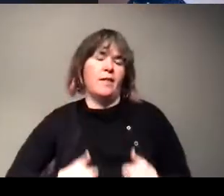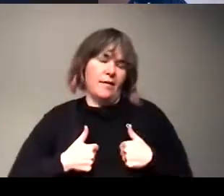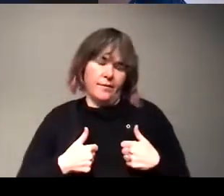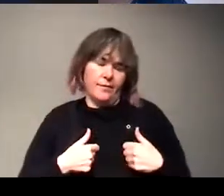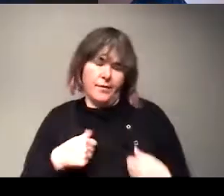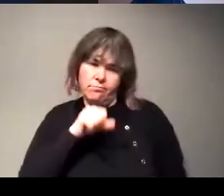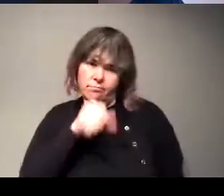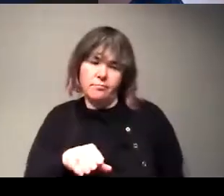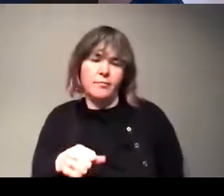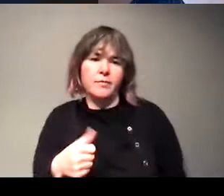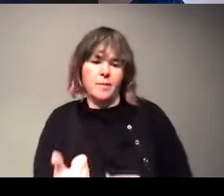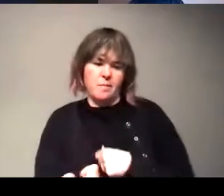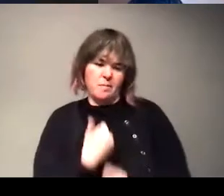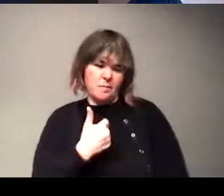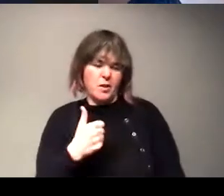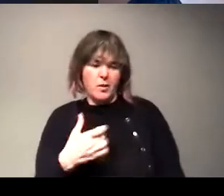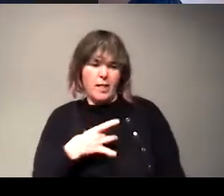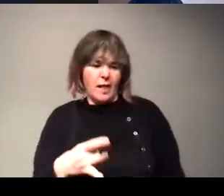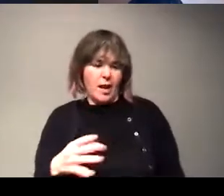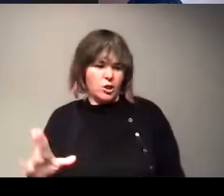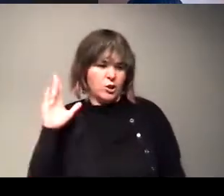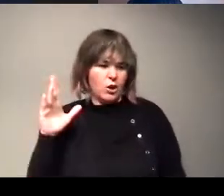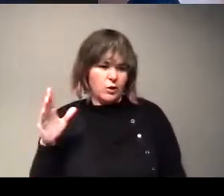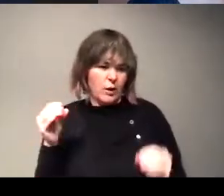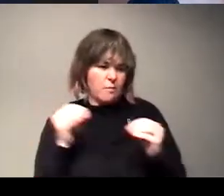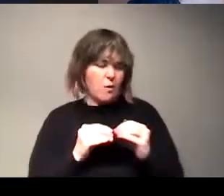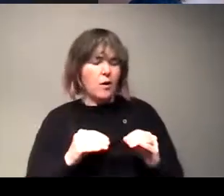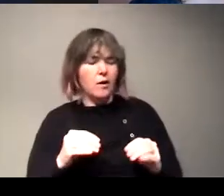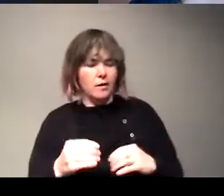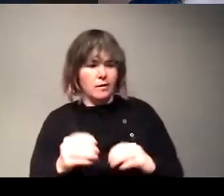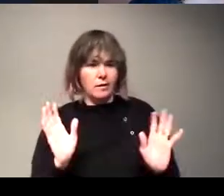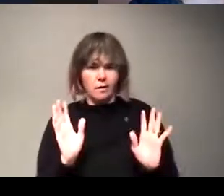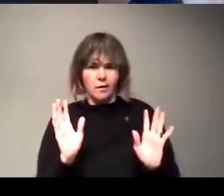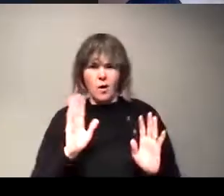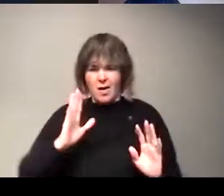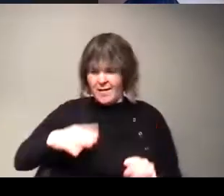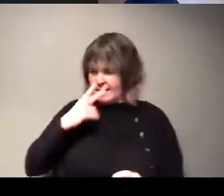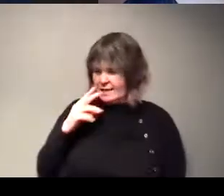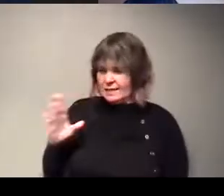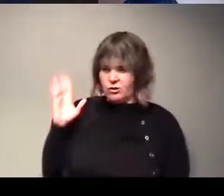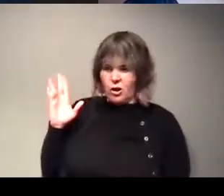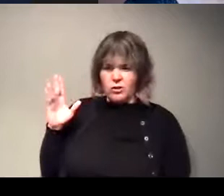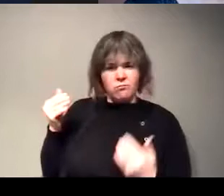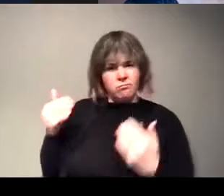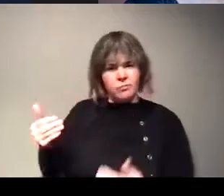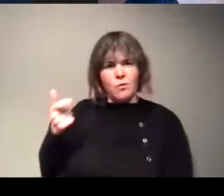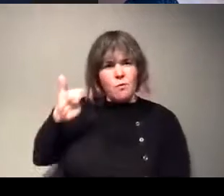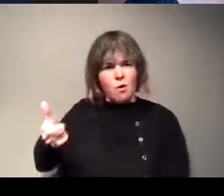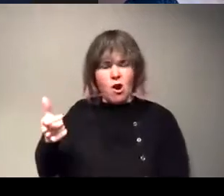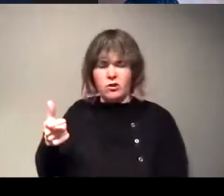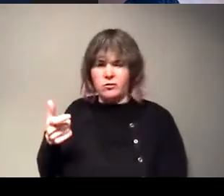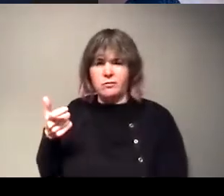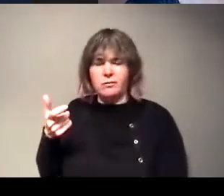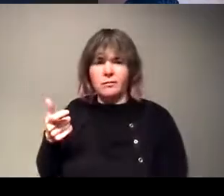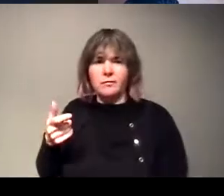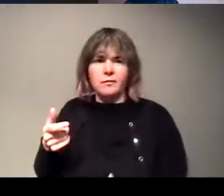much. I was accused of liking Star Trek at one point when I was a PhD student, and I realized I hadn't ever really seen Star Trek. So I watched a lot of it. Like, I